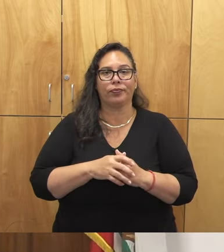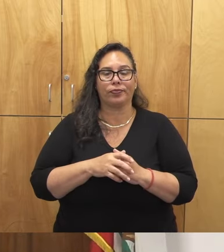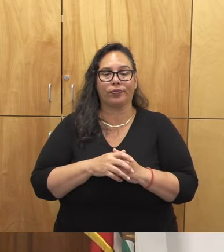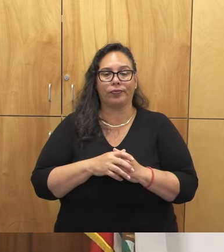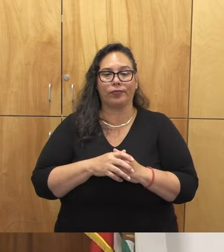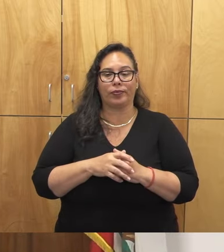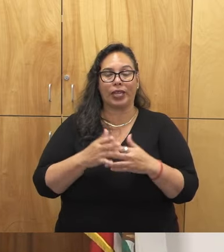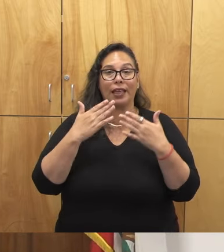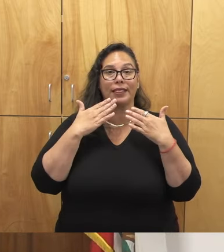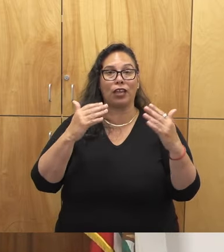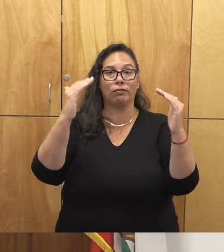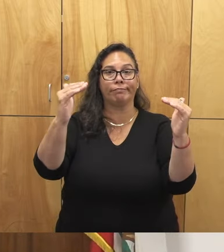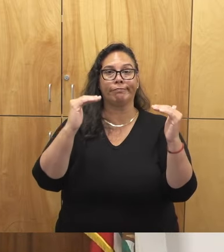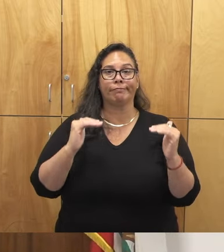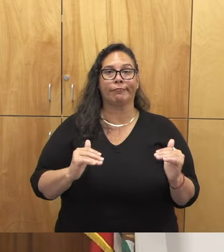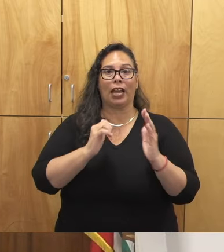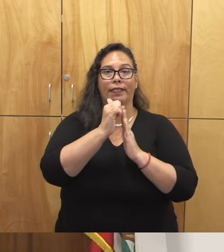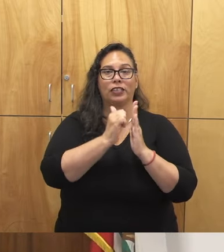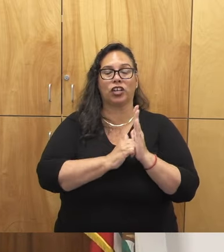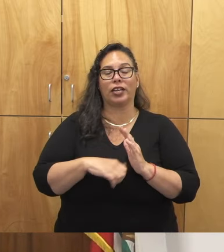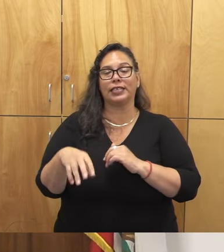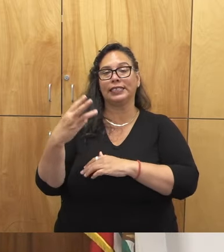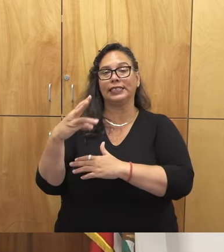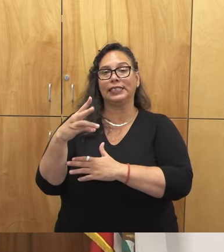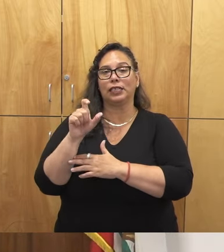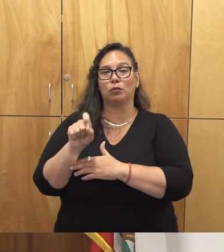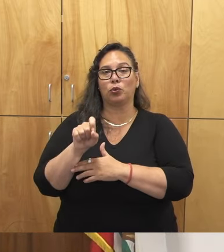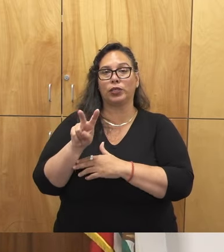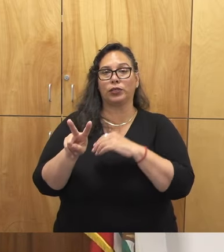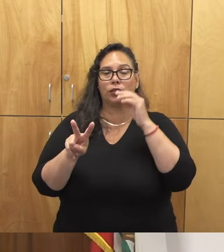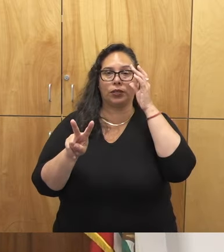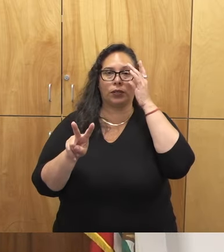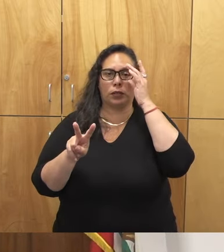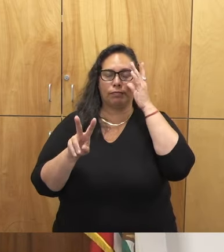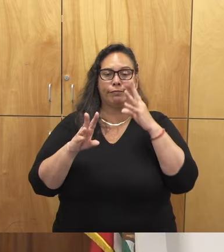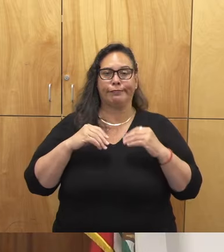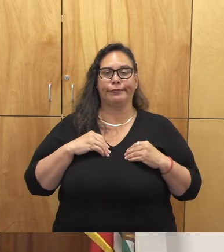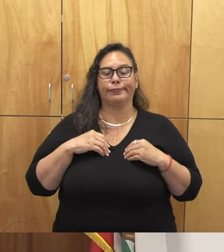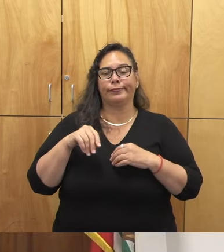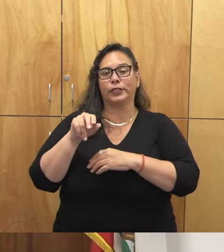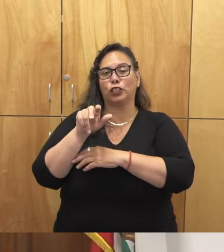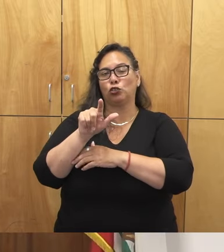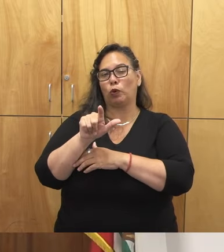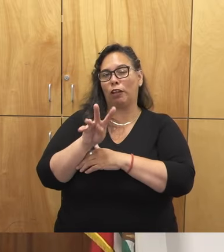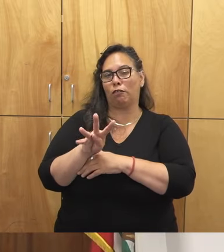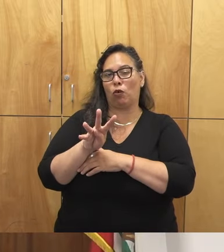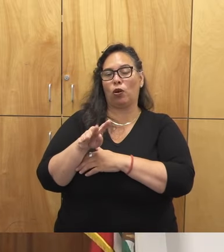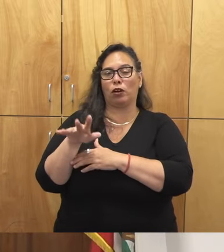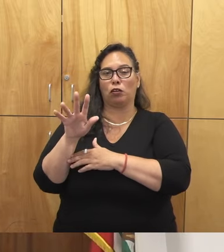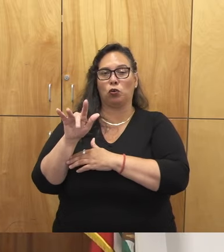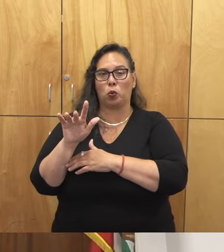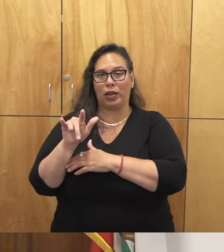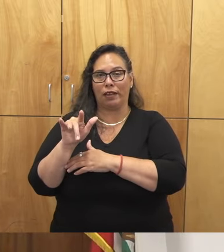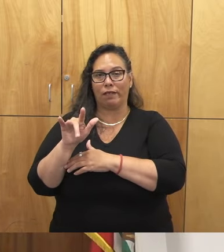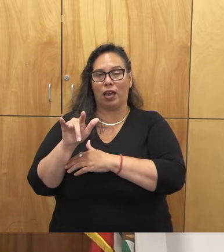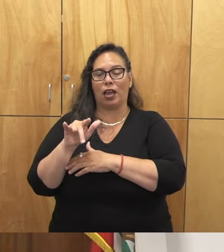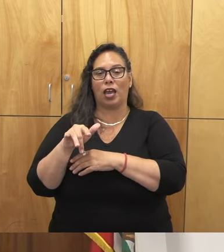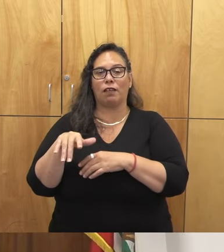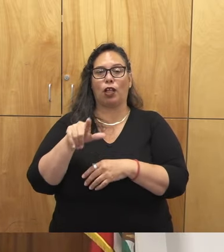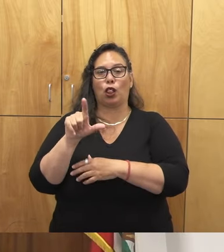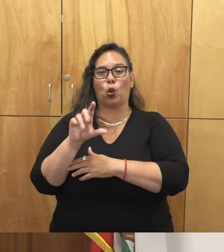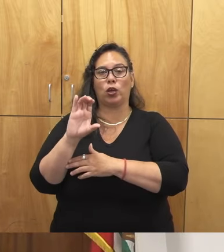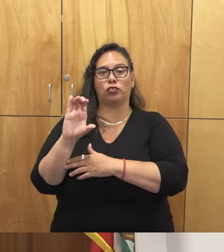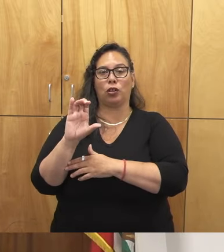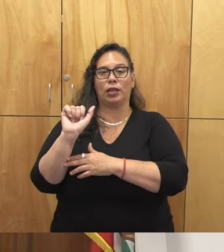Thank you. Next, we have item 16.2, adoption of the 2024-2025 Local Control